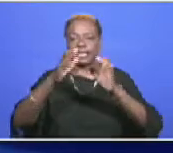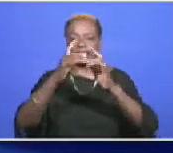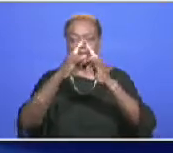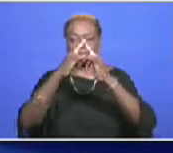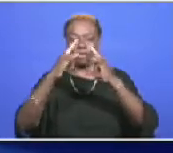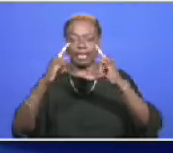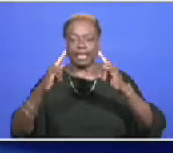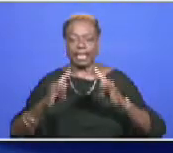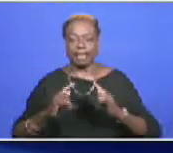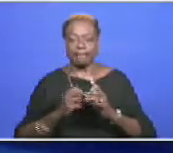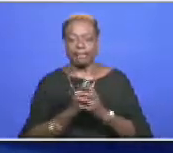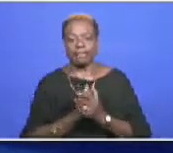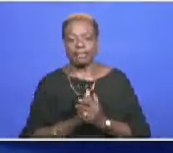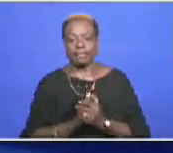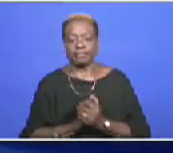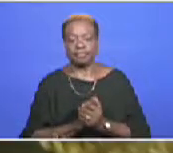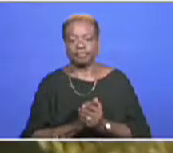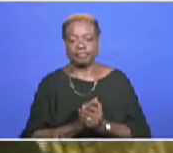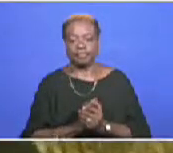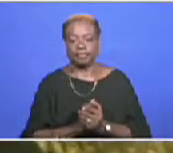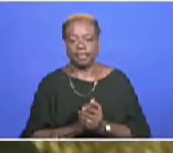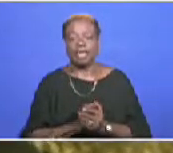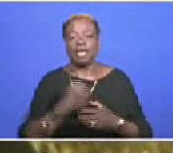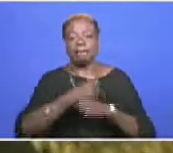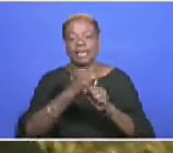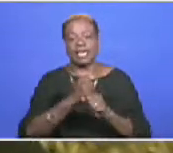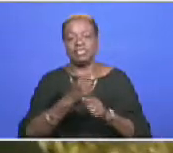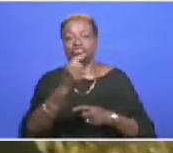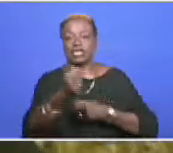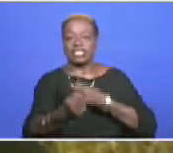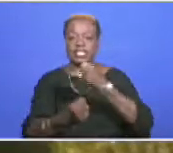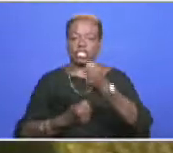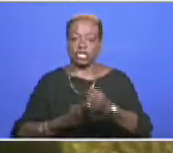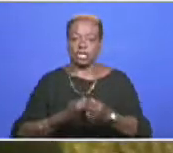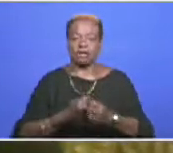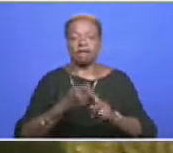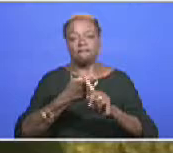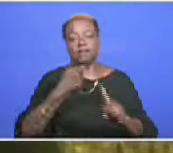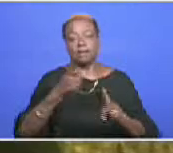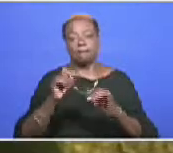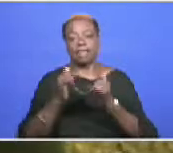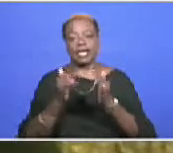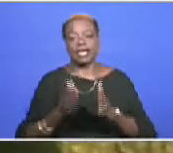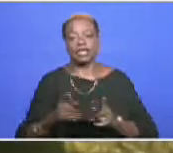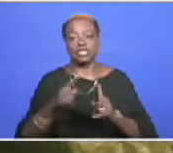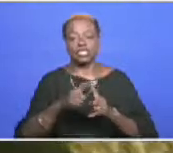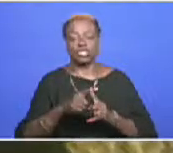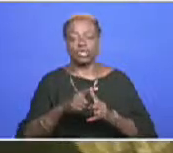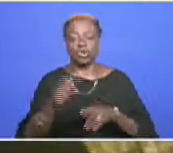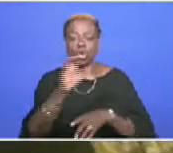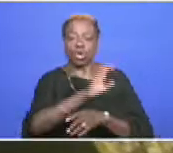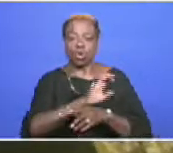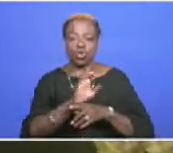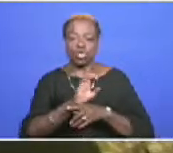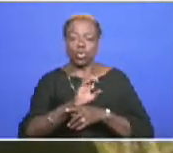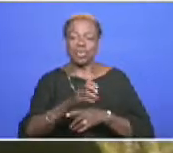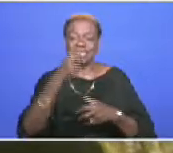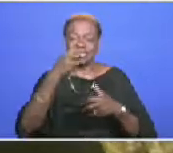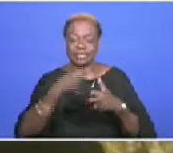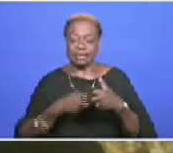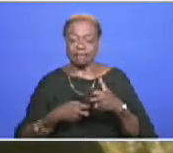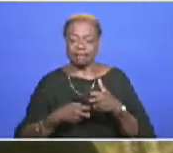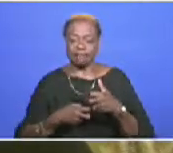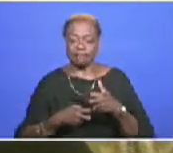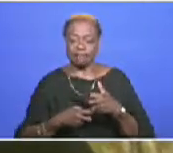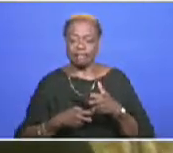from player to coach. It was tough. My first year, I was coaching a lot of the same dudes I played with the year before. But